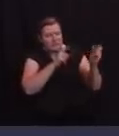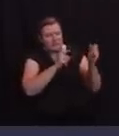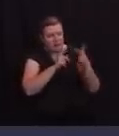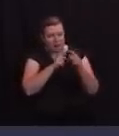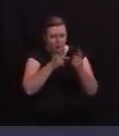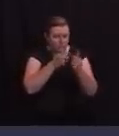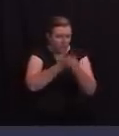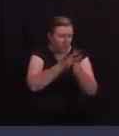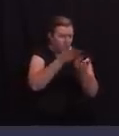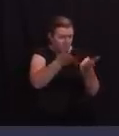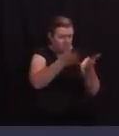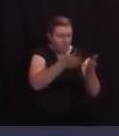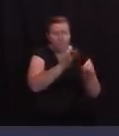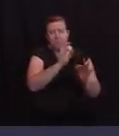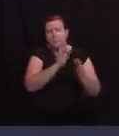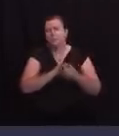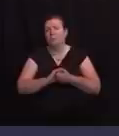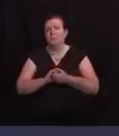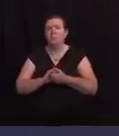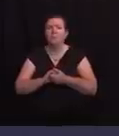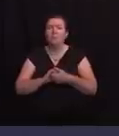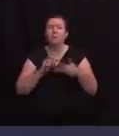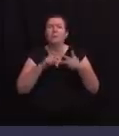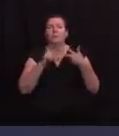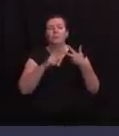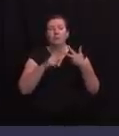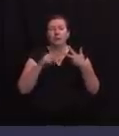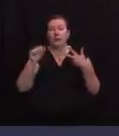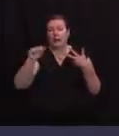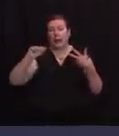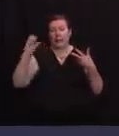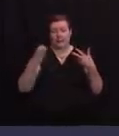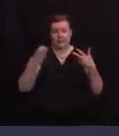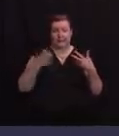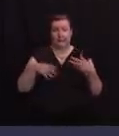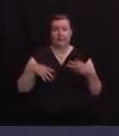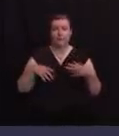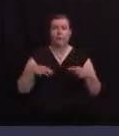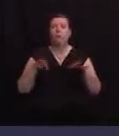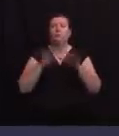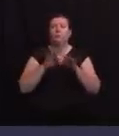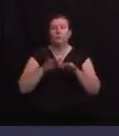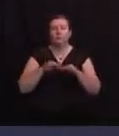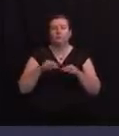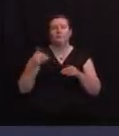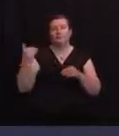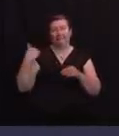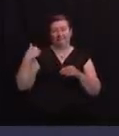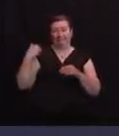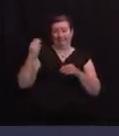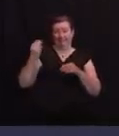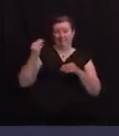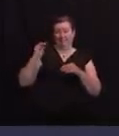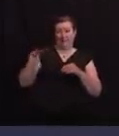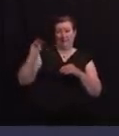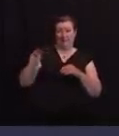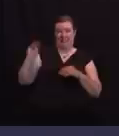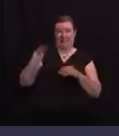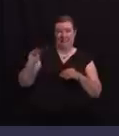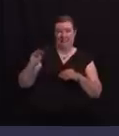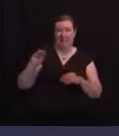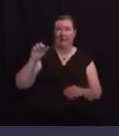we addressed it, but I think it may be worth repeating what you said on Monday in the sense that this is already a very